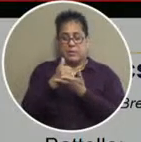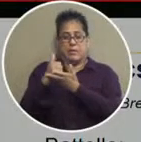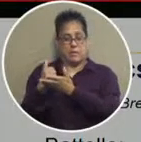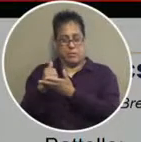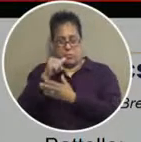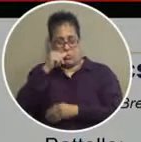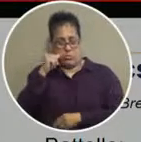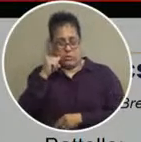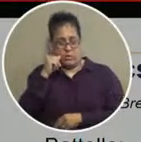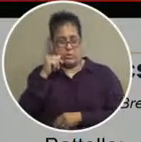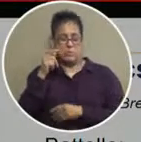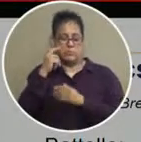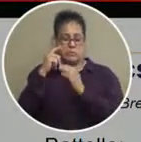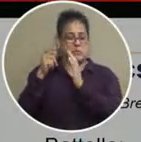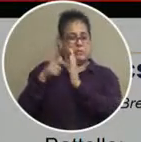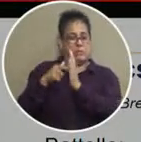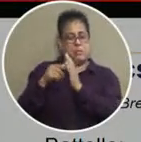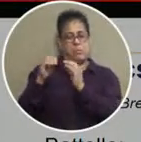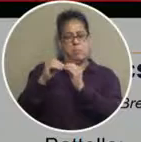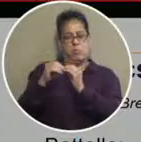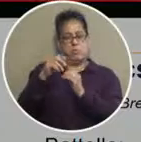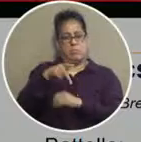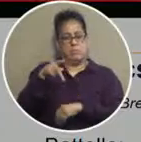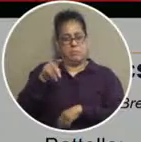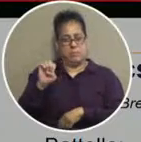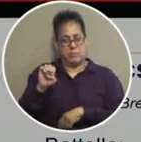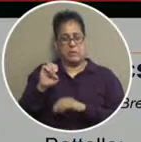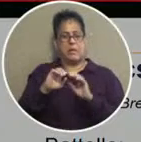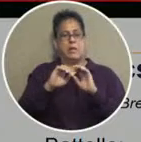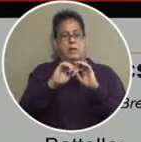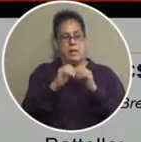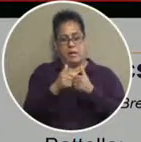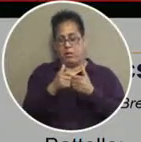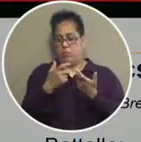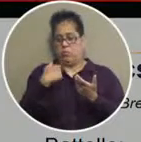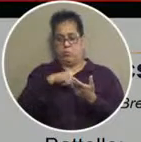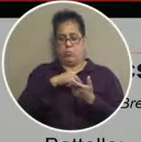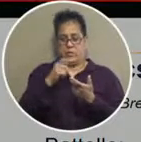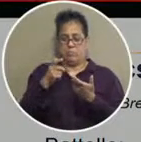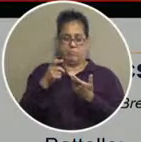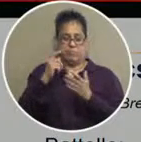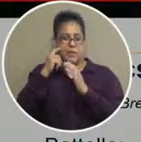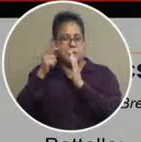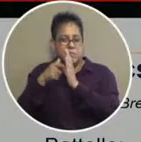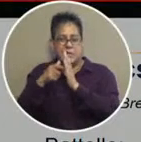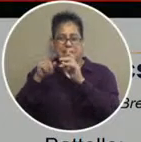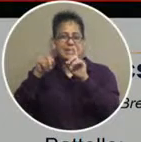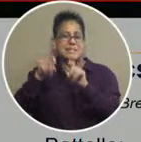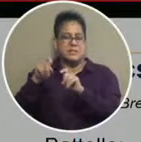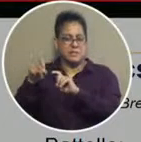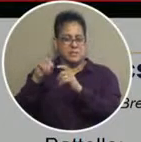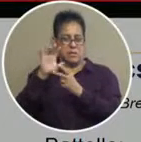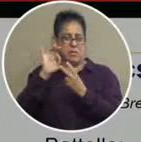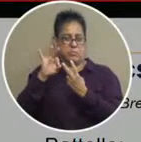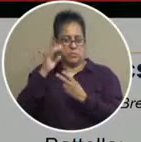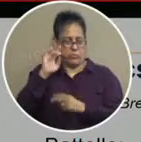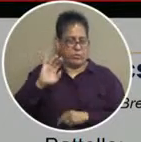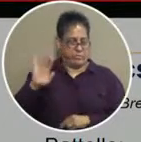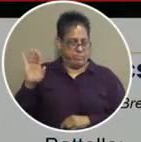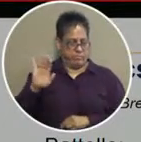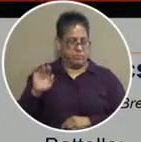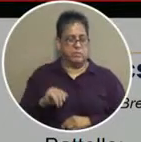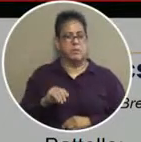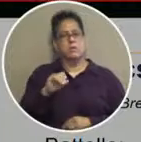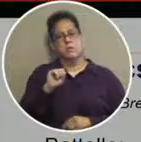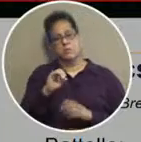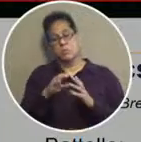with identifying additional PPE, how can we assist Juarez with identifying testing options. So there are